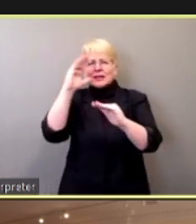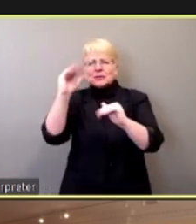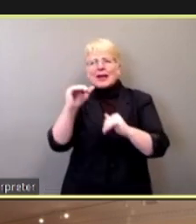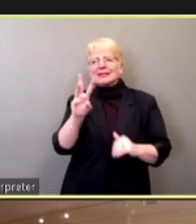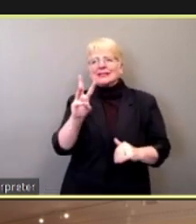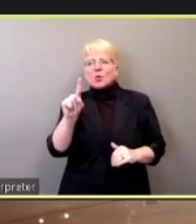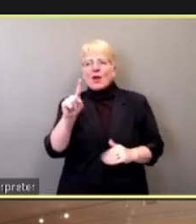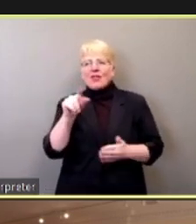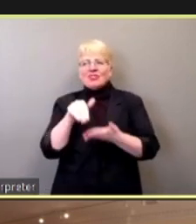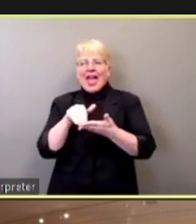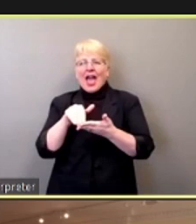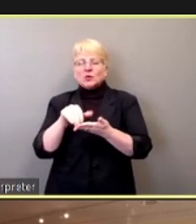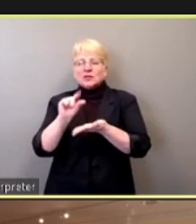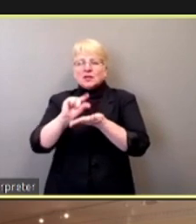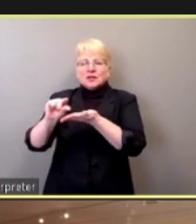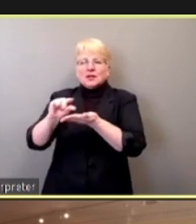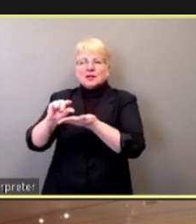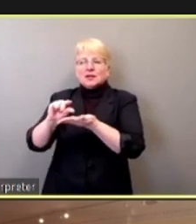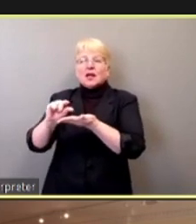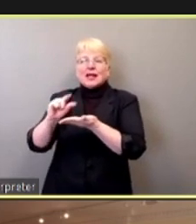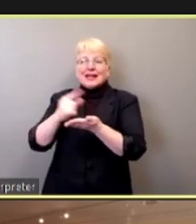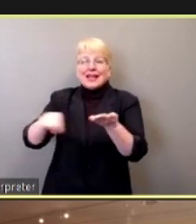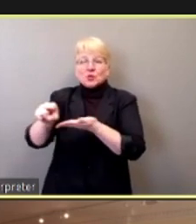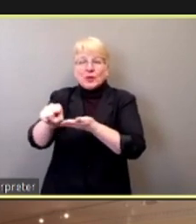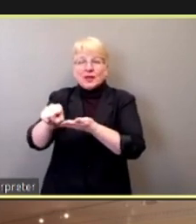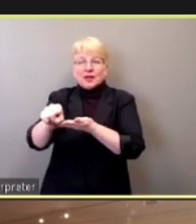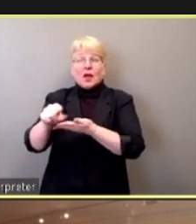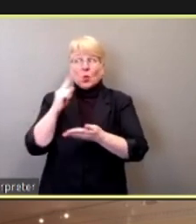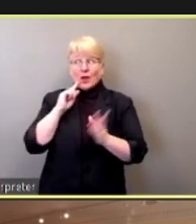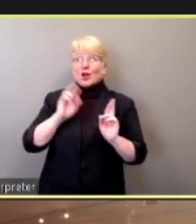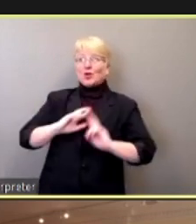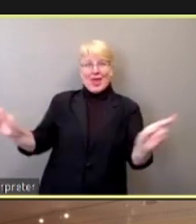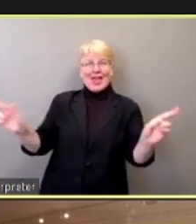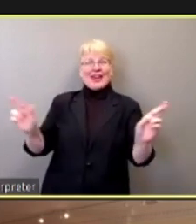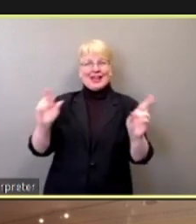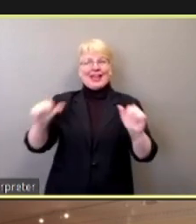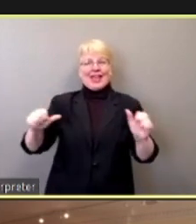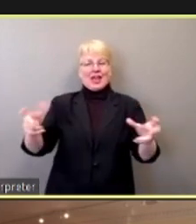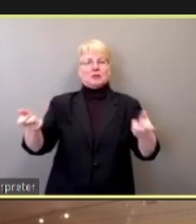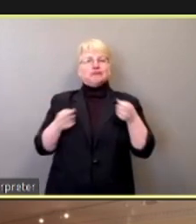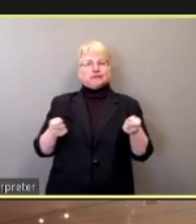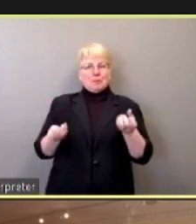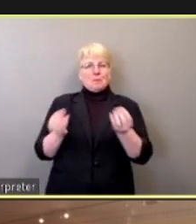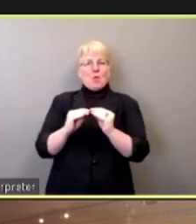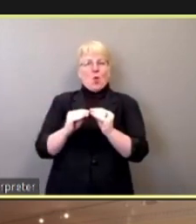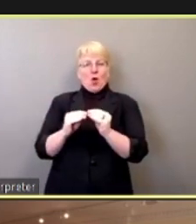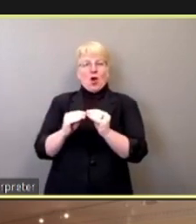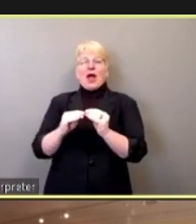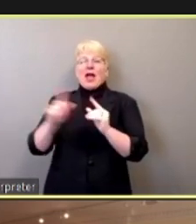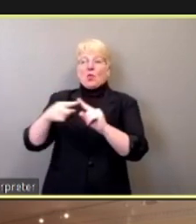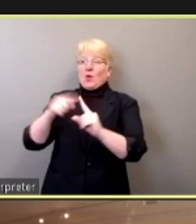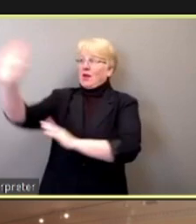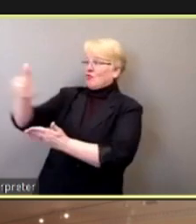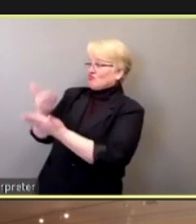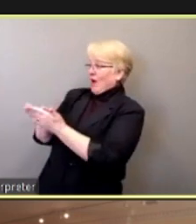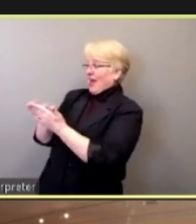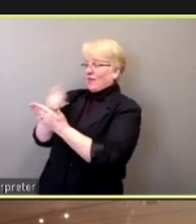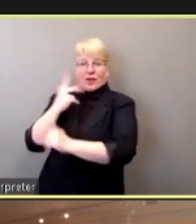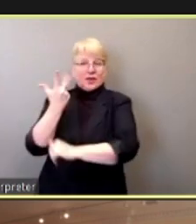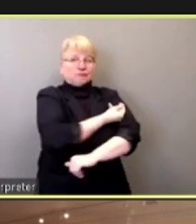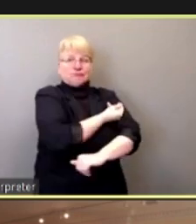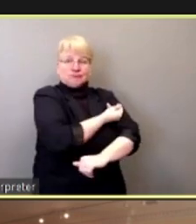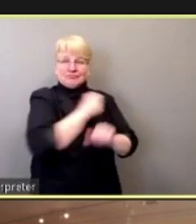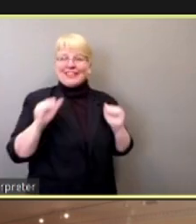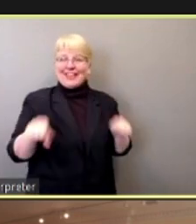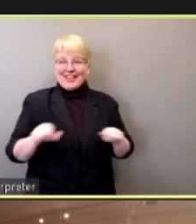doses next week. And we're certainly prepared to receive more. And as the governor mentioned, distribute more. So we